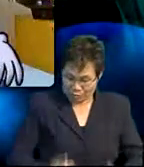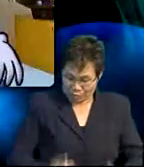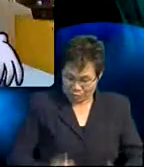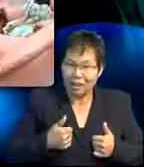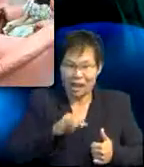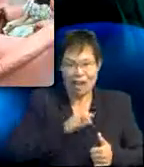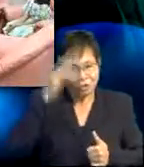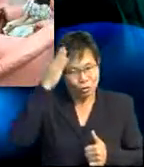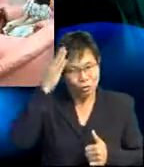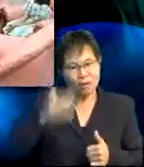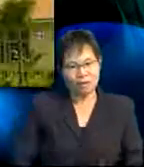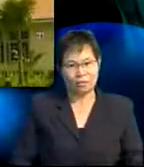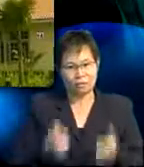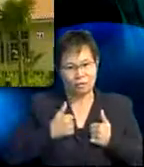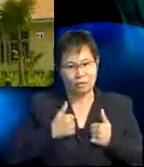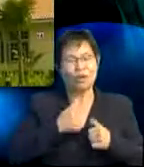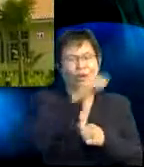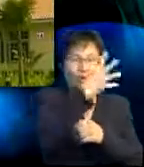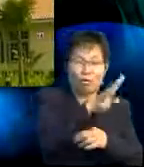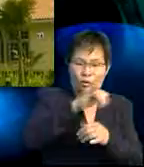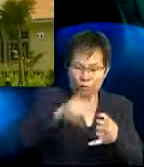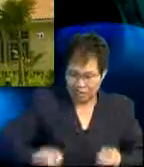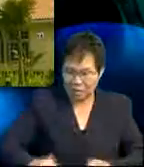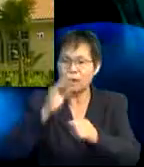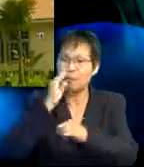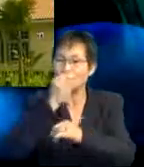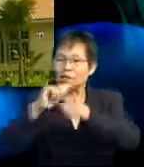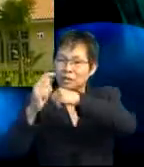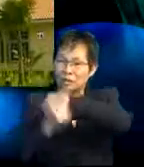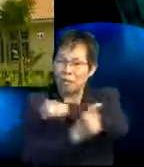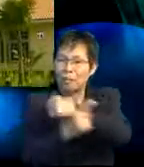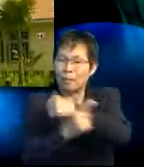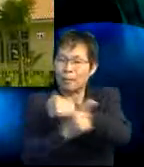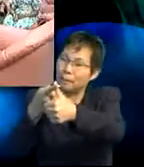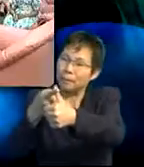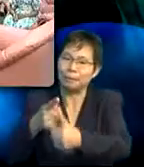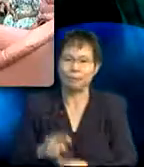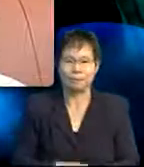address? I know my address. It's 14 Jalan Bunga, Taman Pertama.